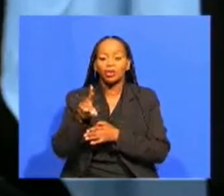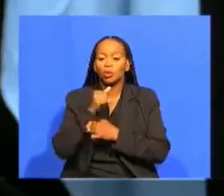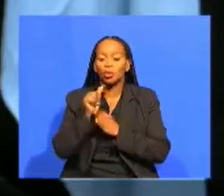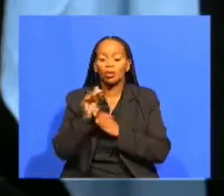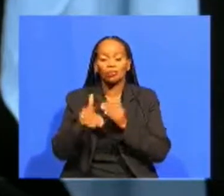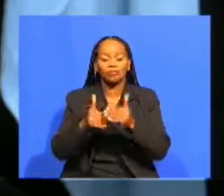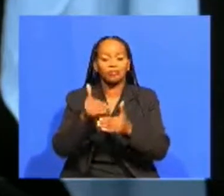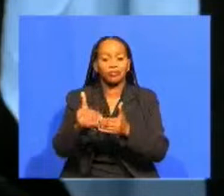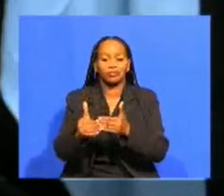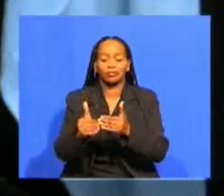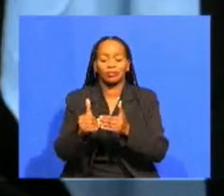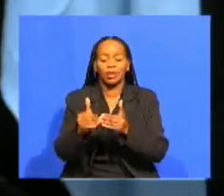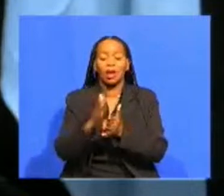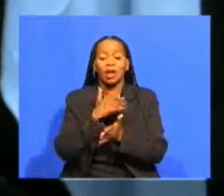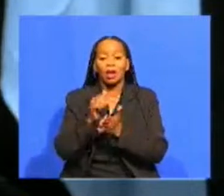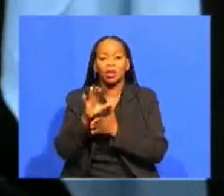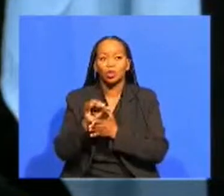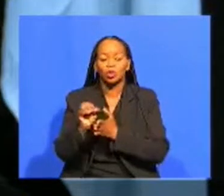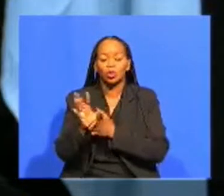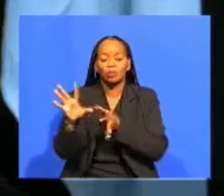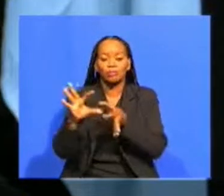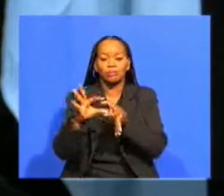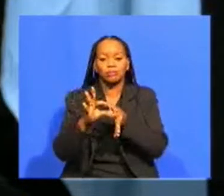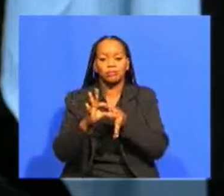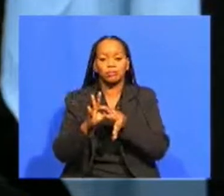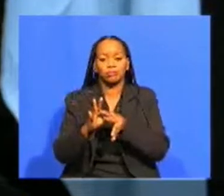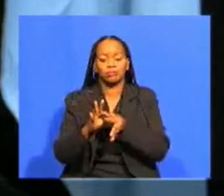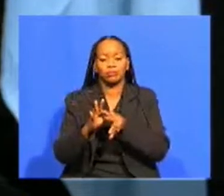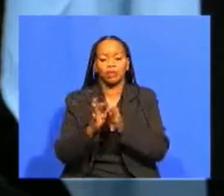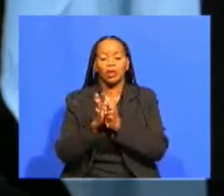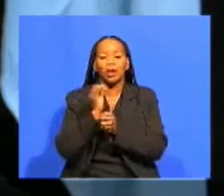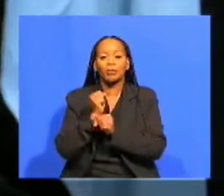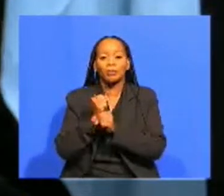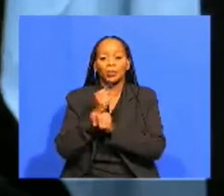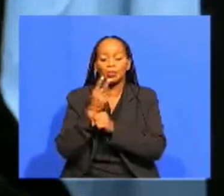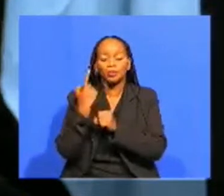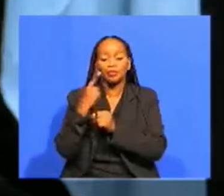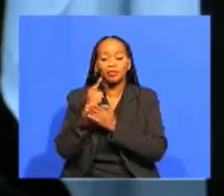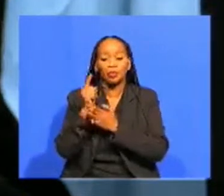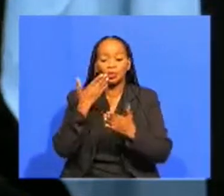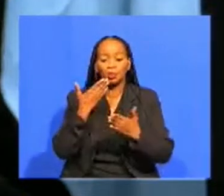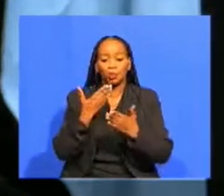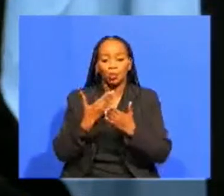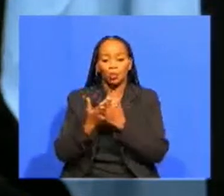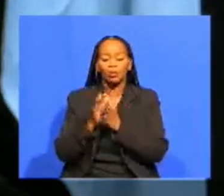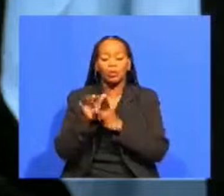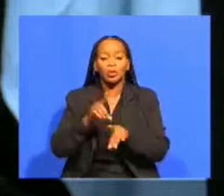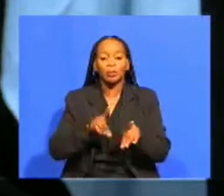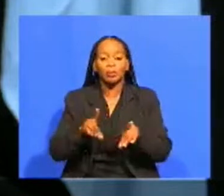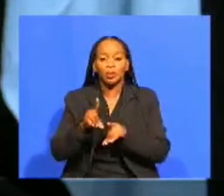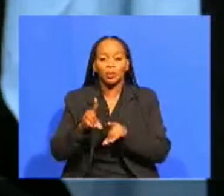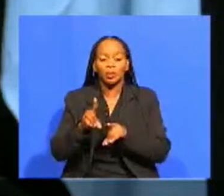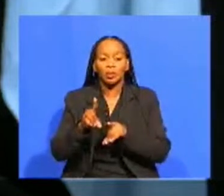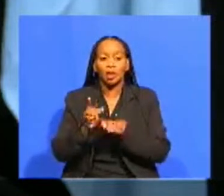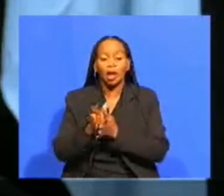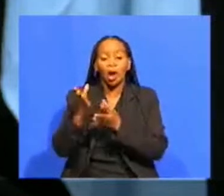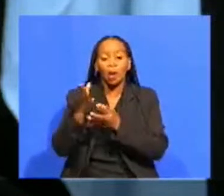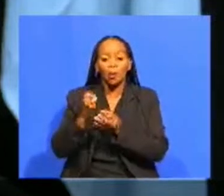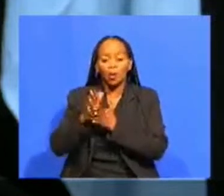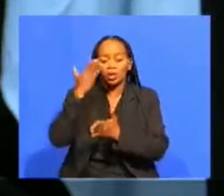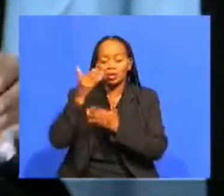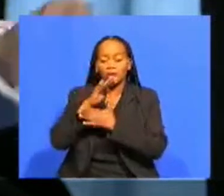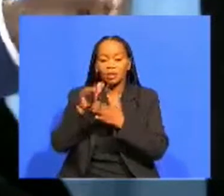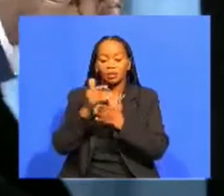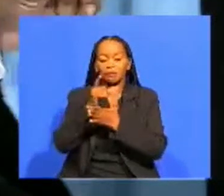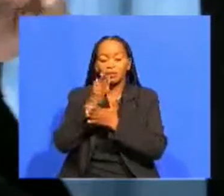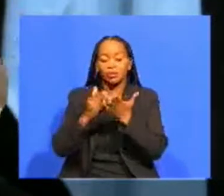And so let's join hands and take advantage of it for the good of our people. And one of the good things about it is that if